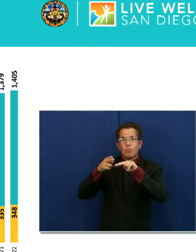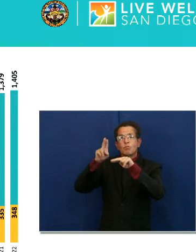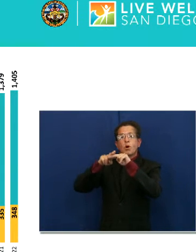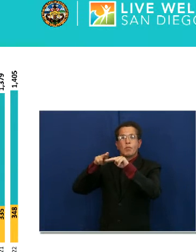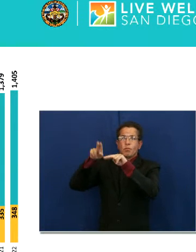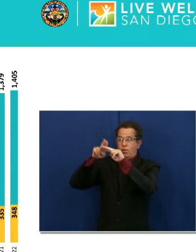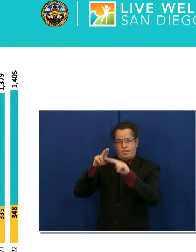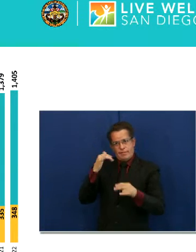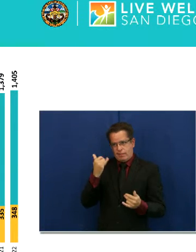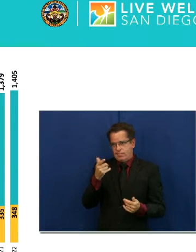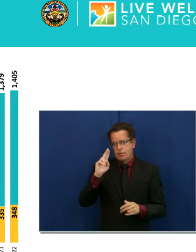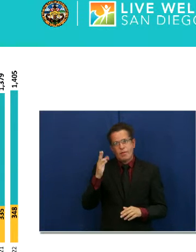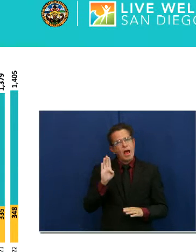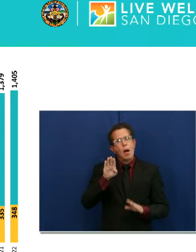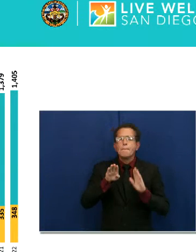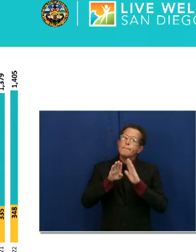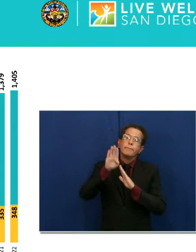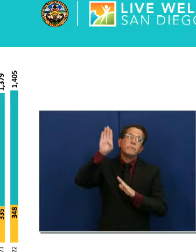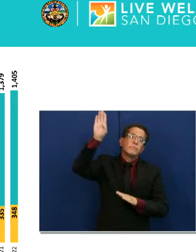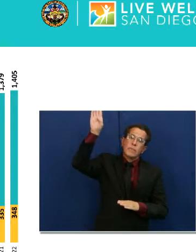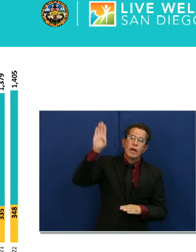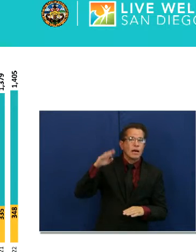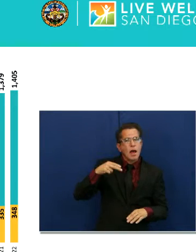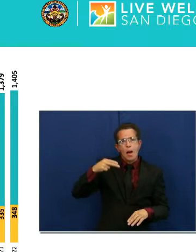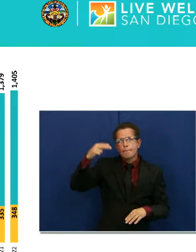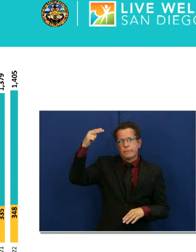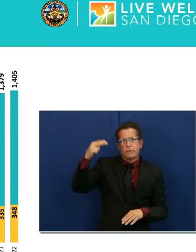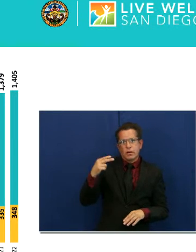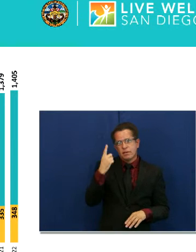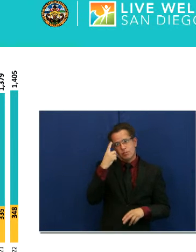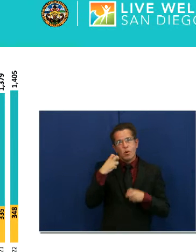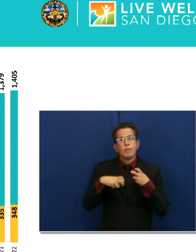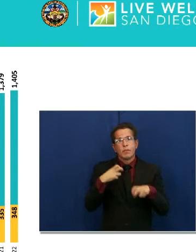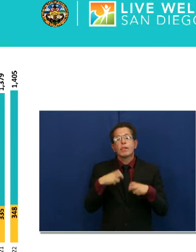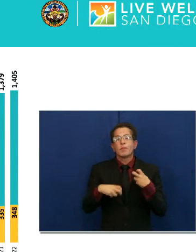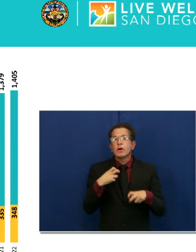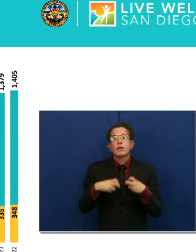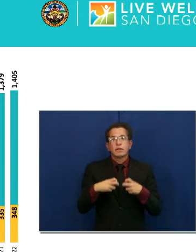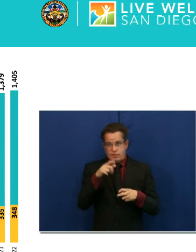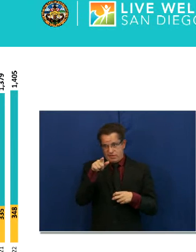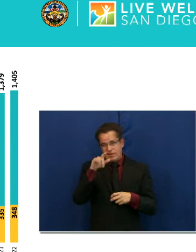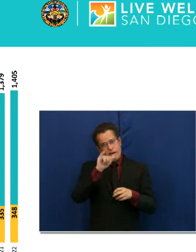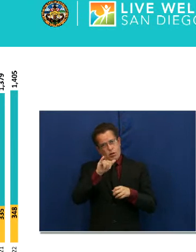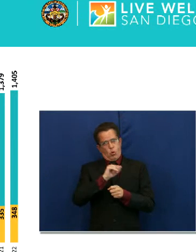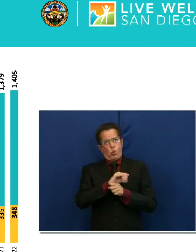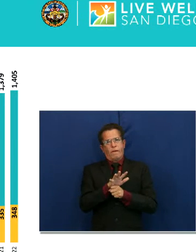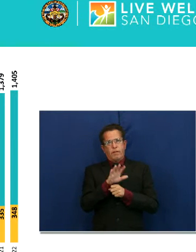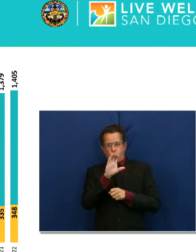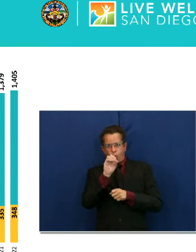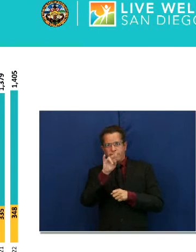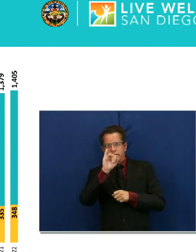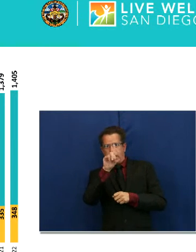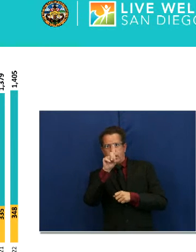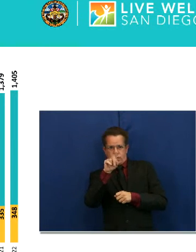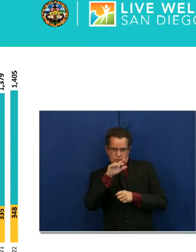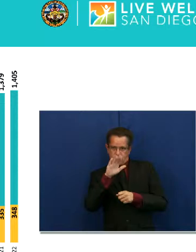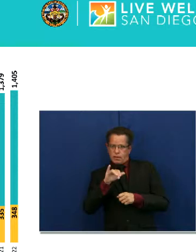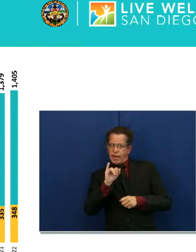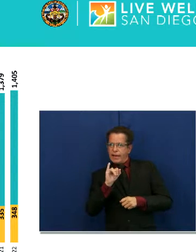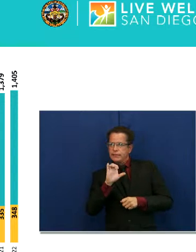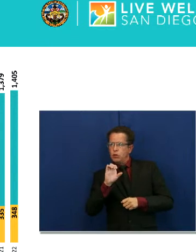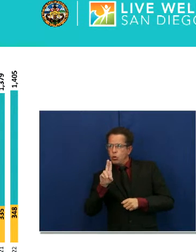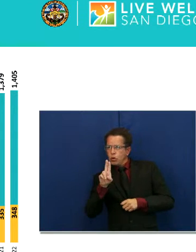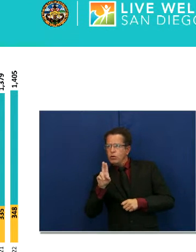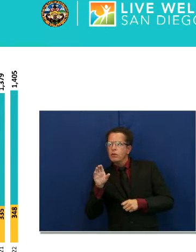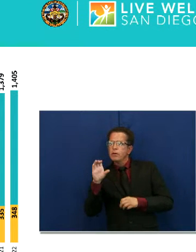one direction, and it's only going up. And what's happening is these are just COVID-related hospitalizations. The COVID ICUs on the bottom,